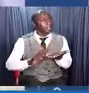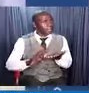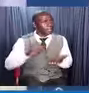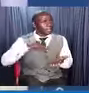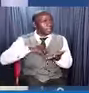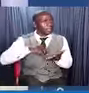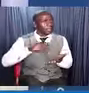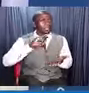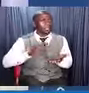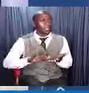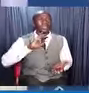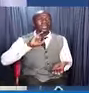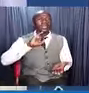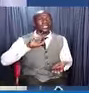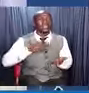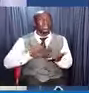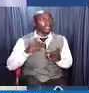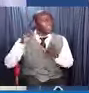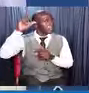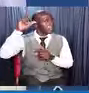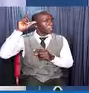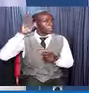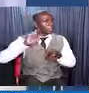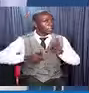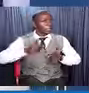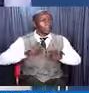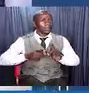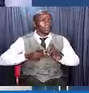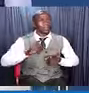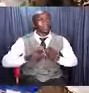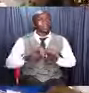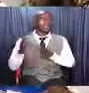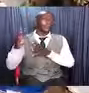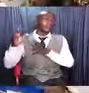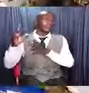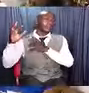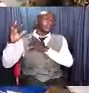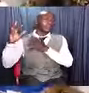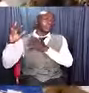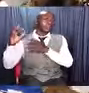is written na imeandikwa it is written akatoroka shetani and the devil ran away.